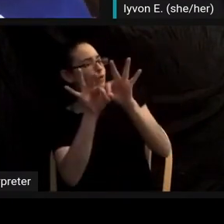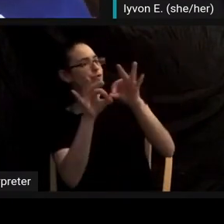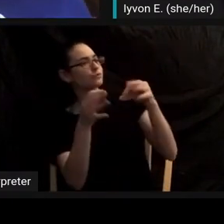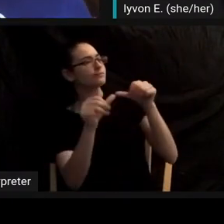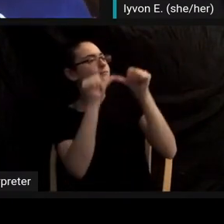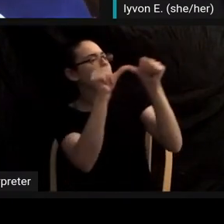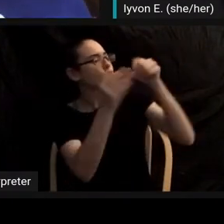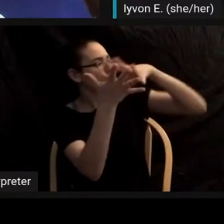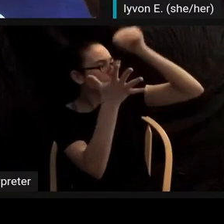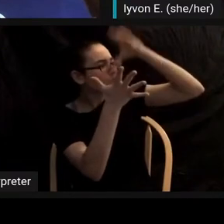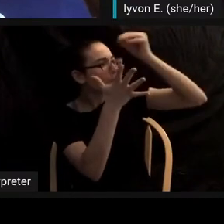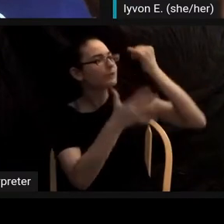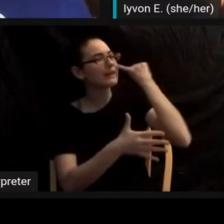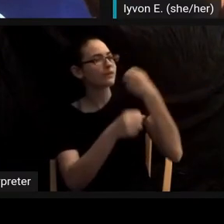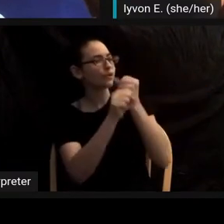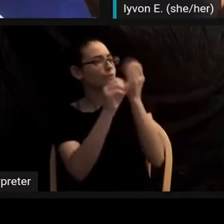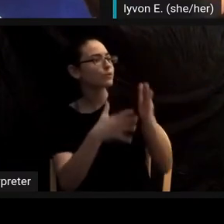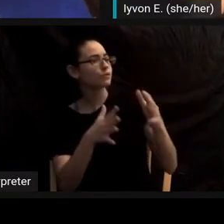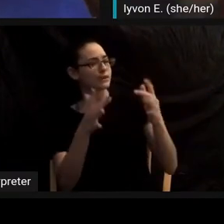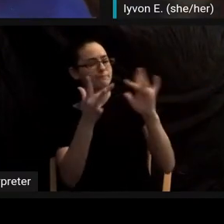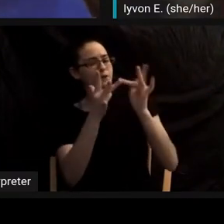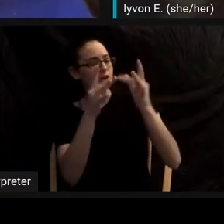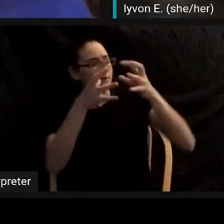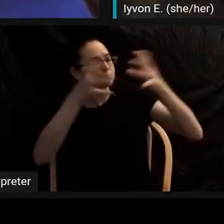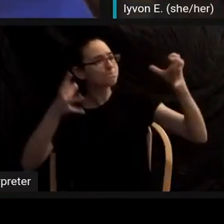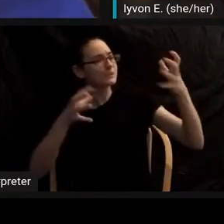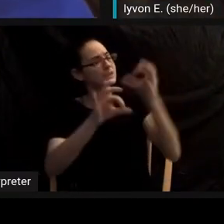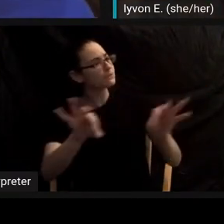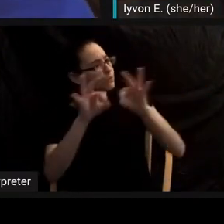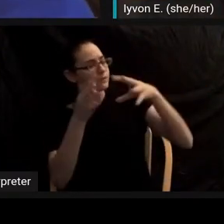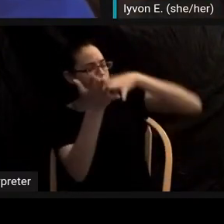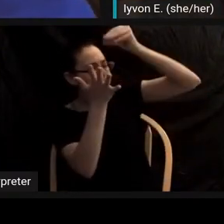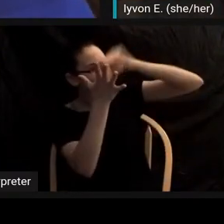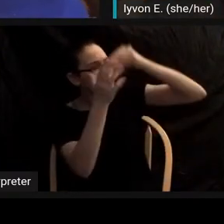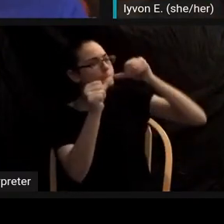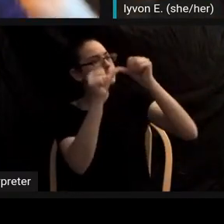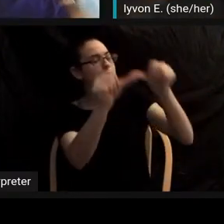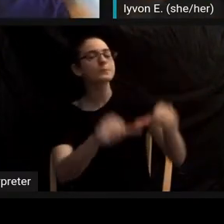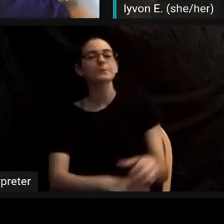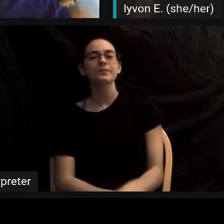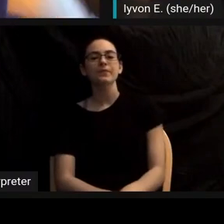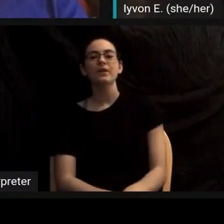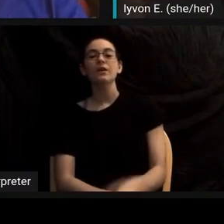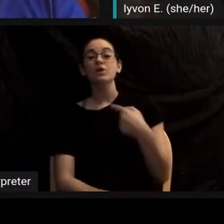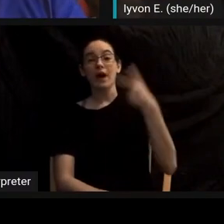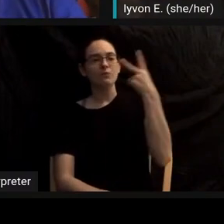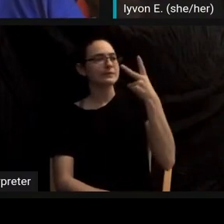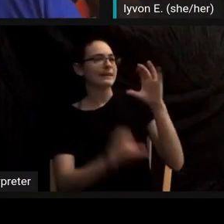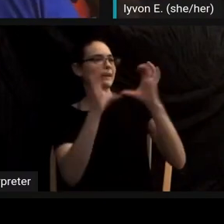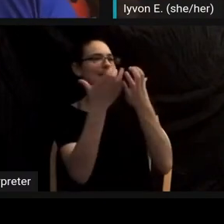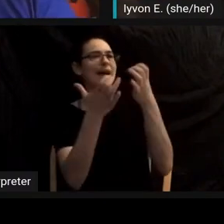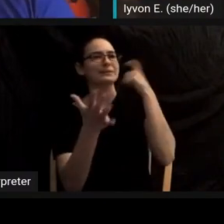terms of becoming a producer and expanding your network. I still, you know, I'll see a class about something